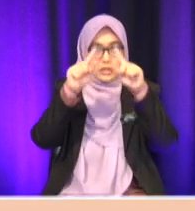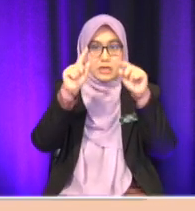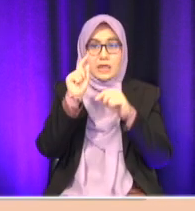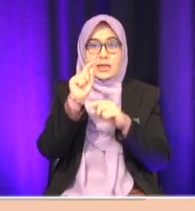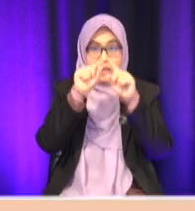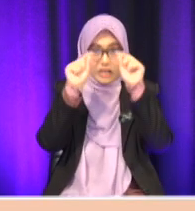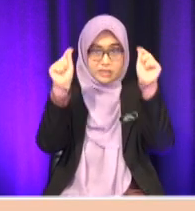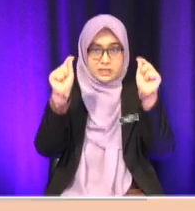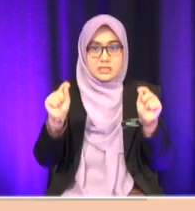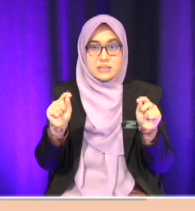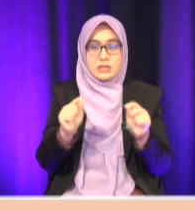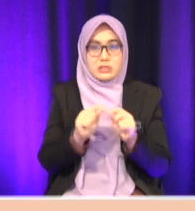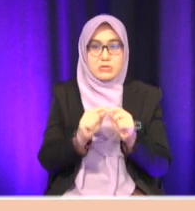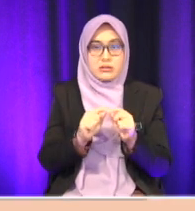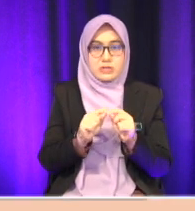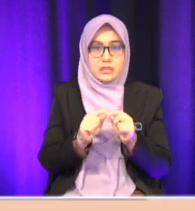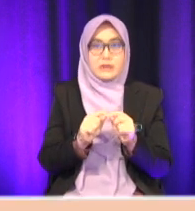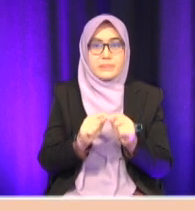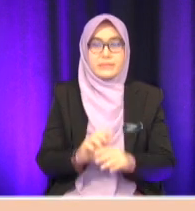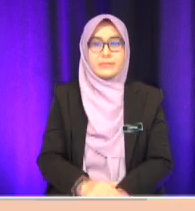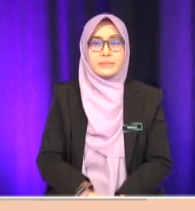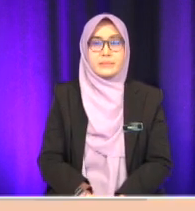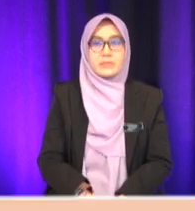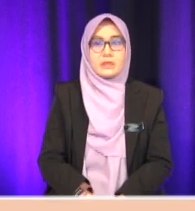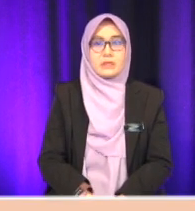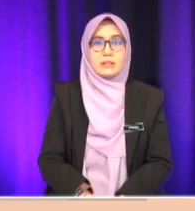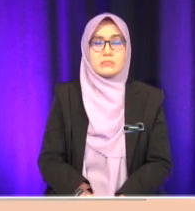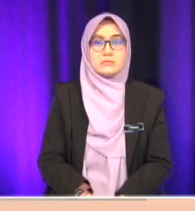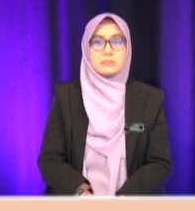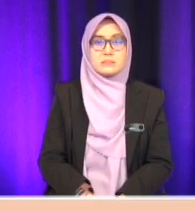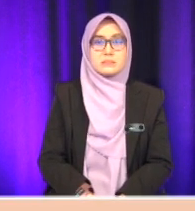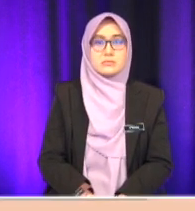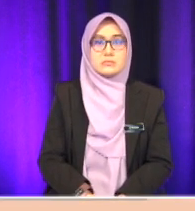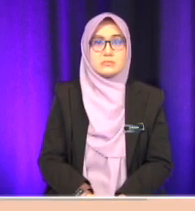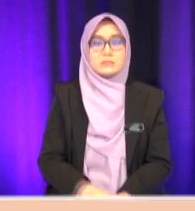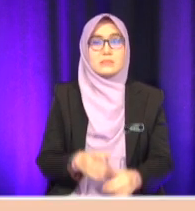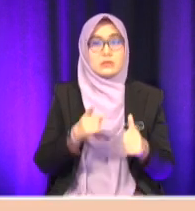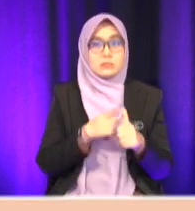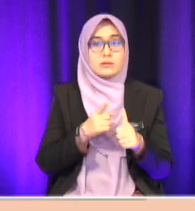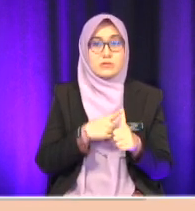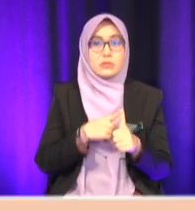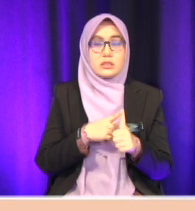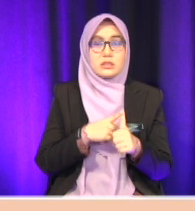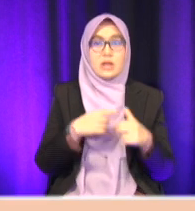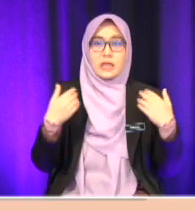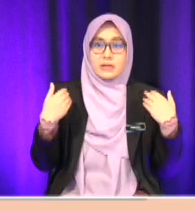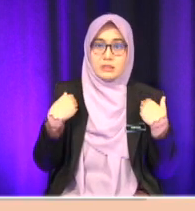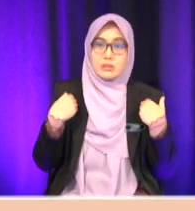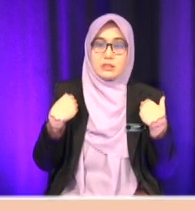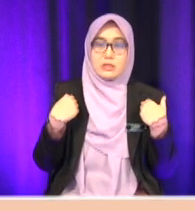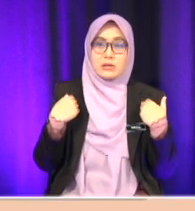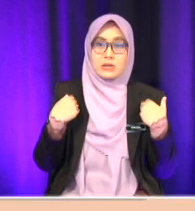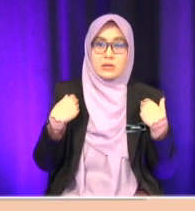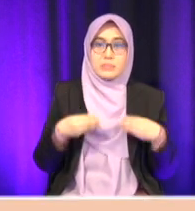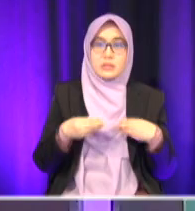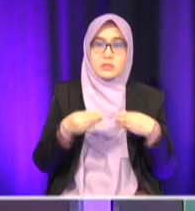latest tea has been perfected. So here, first of all, you are given the